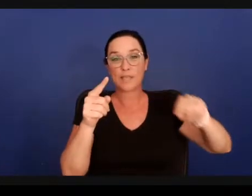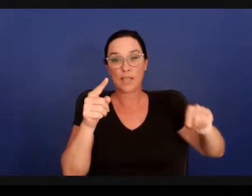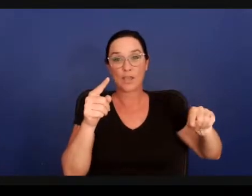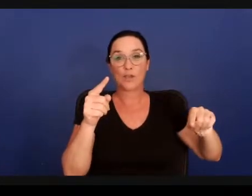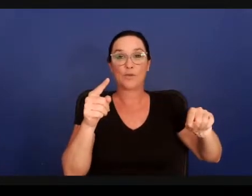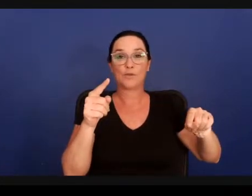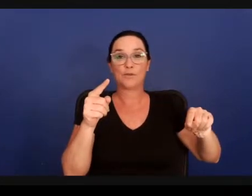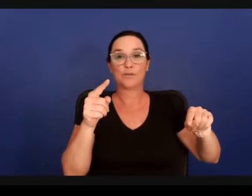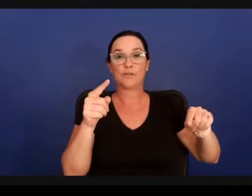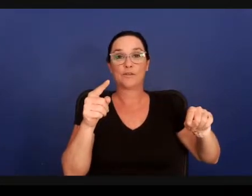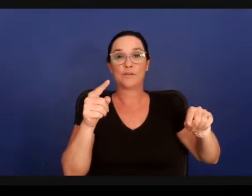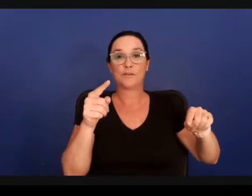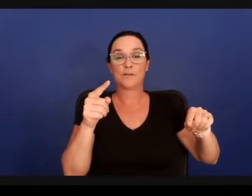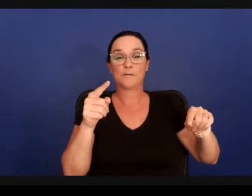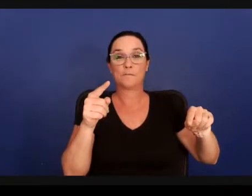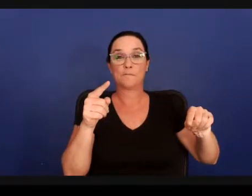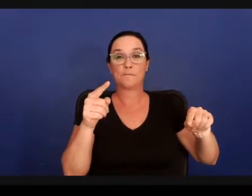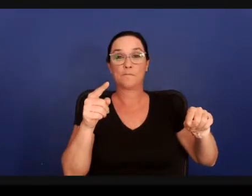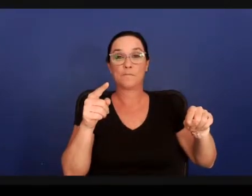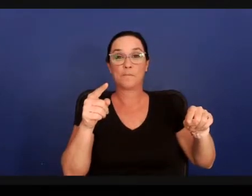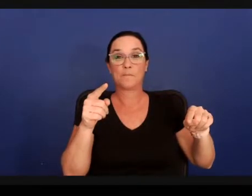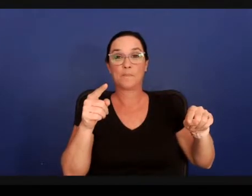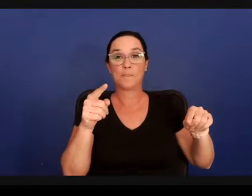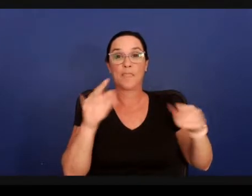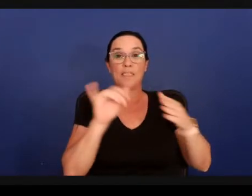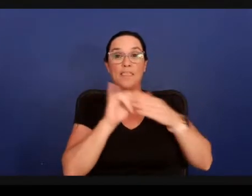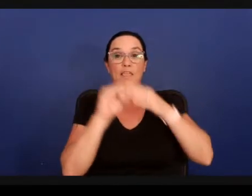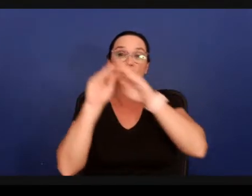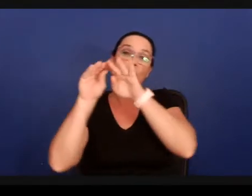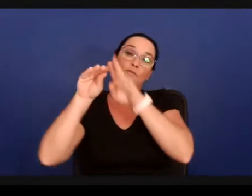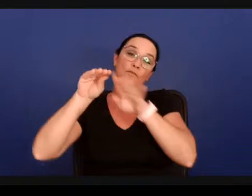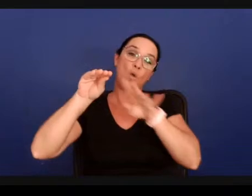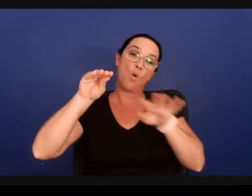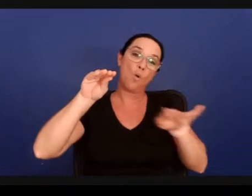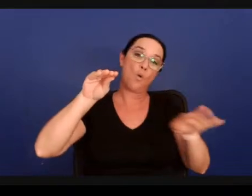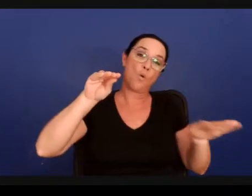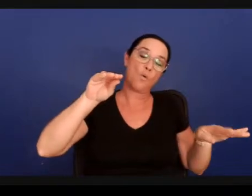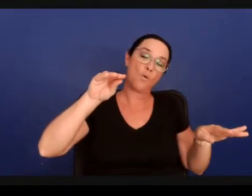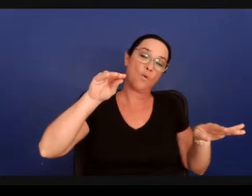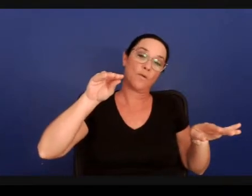see red on red. But this is the general orientation of them over here.